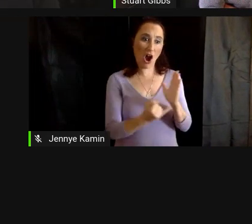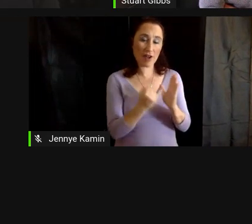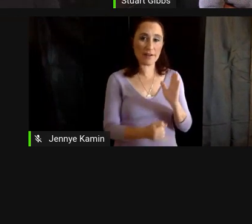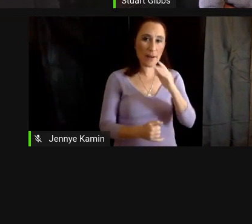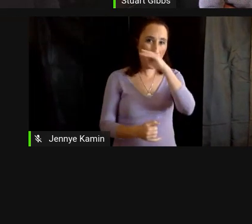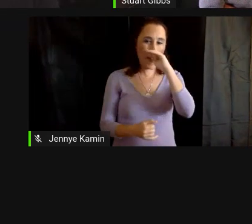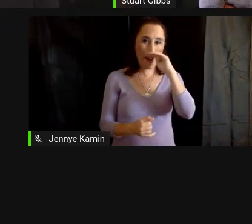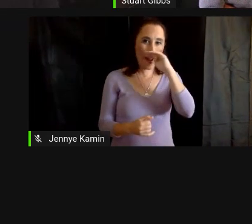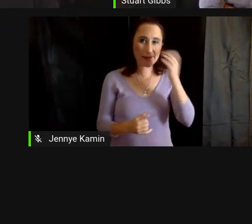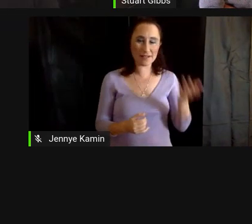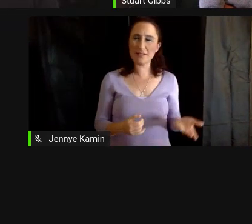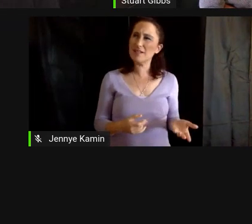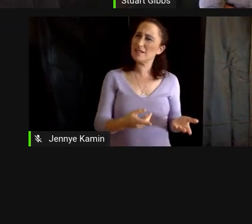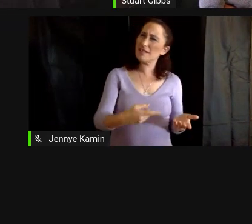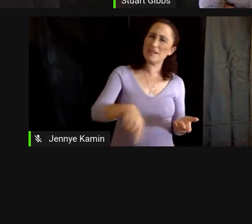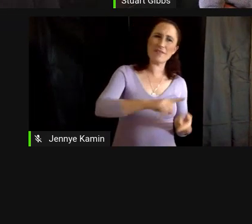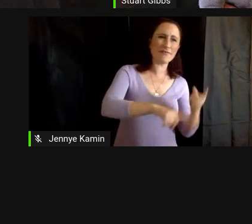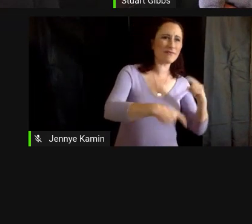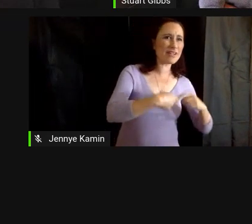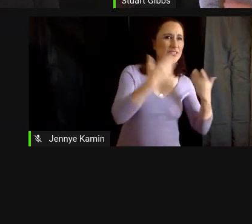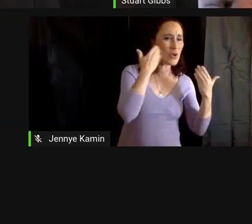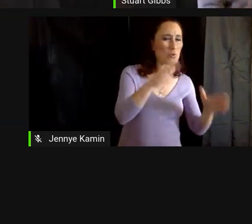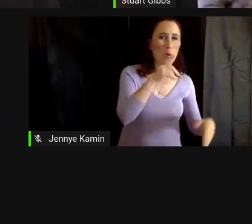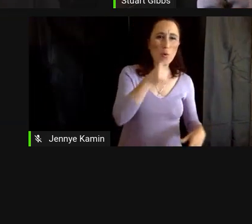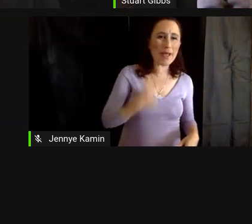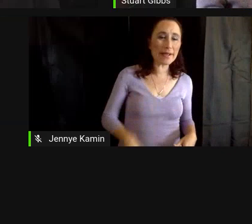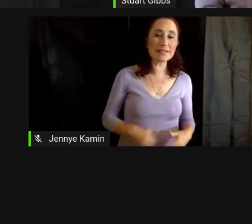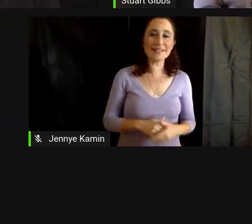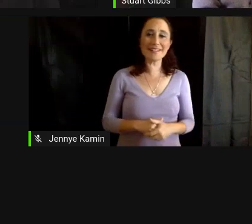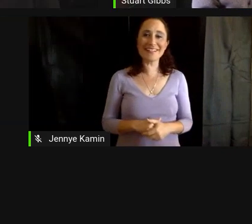that really show that they don't really know her? Like